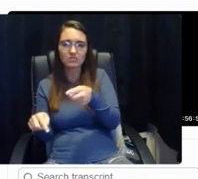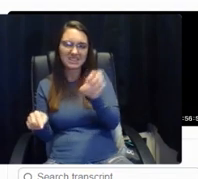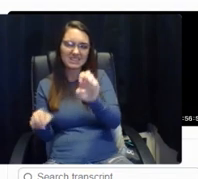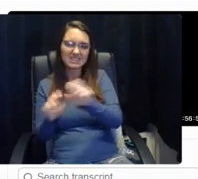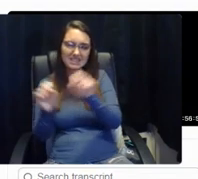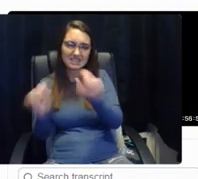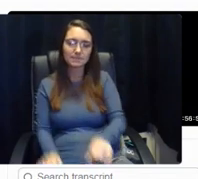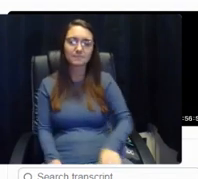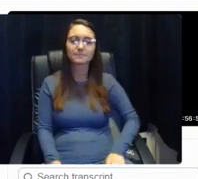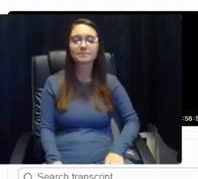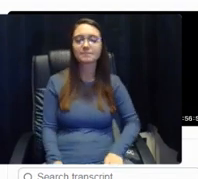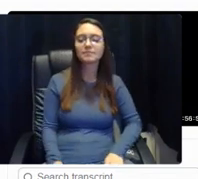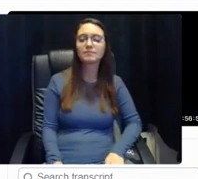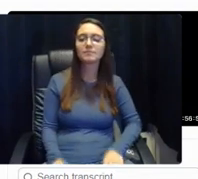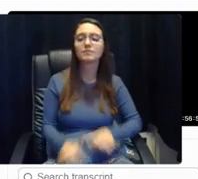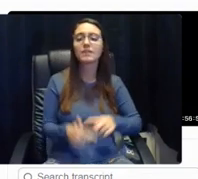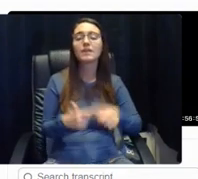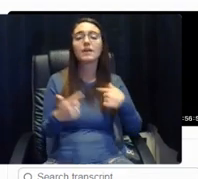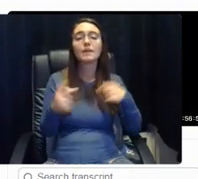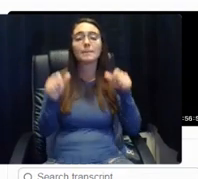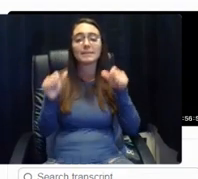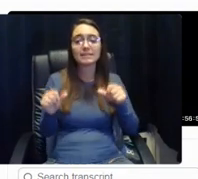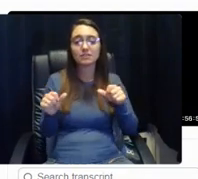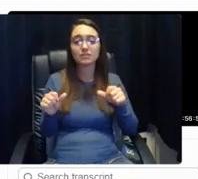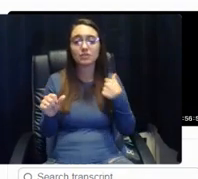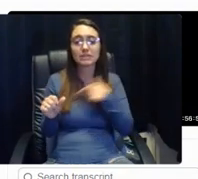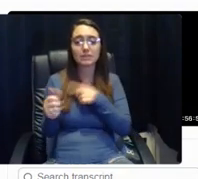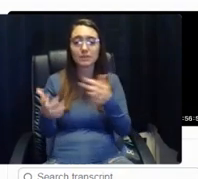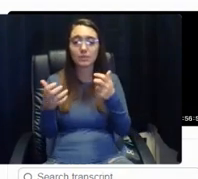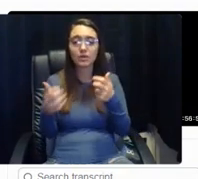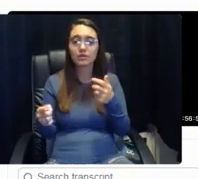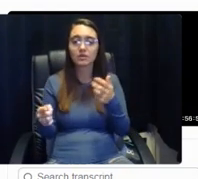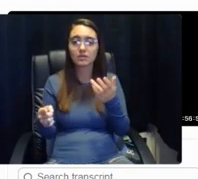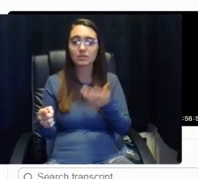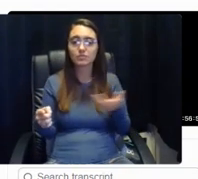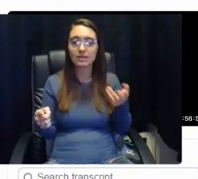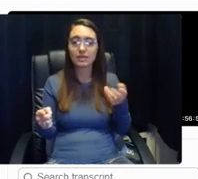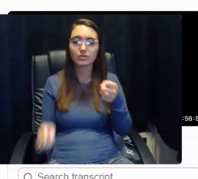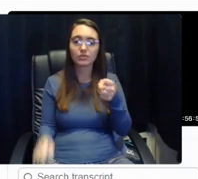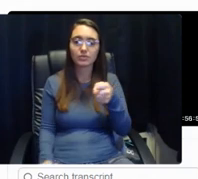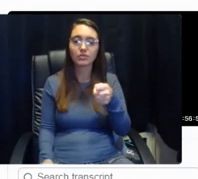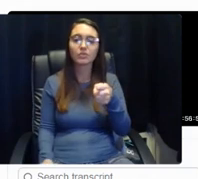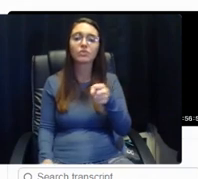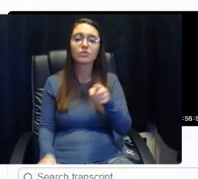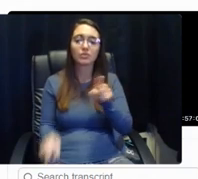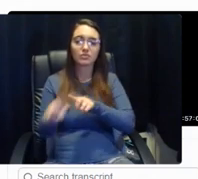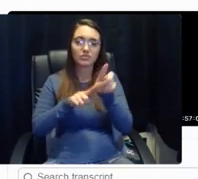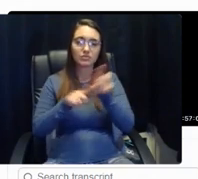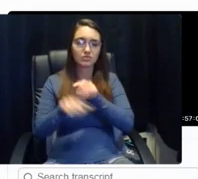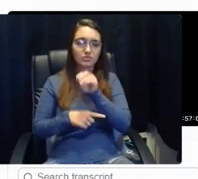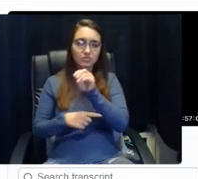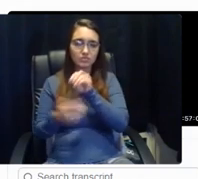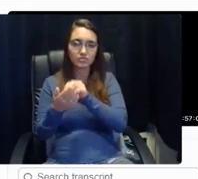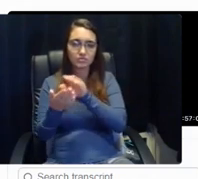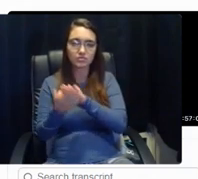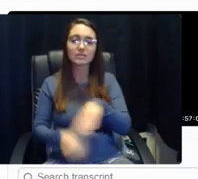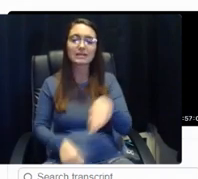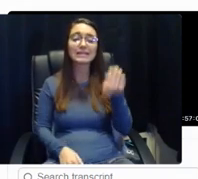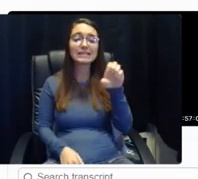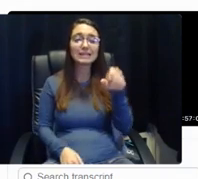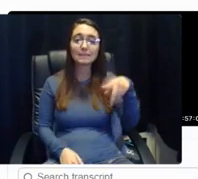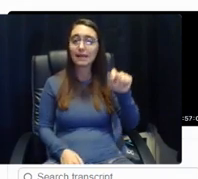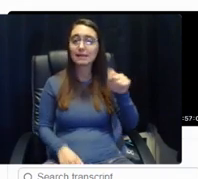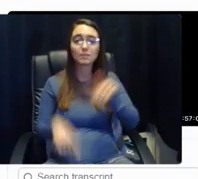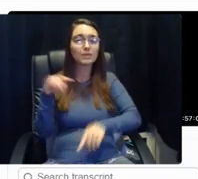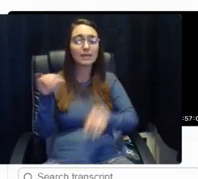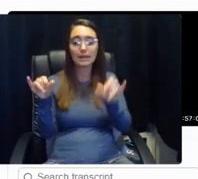And the potential of our interest is right here. But the E platinum cannot be measured alone